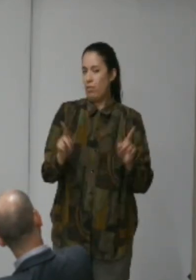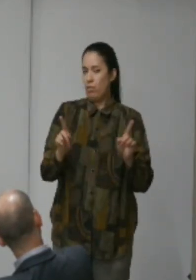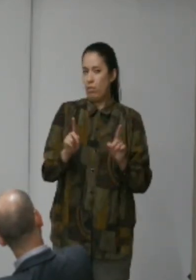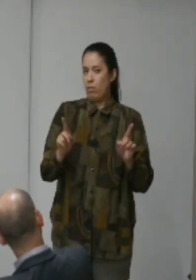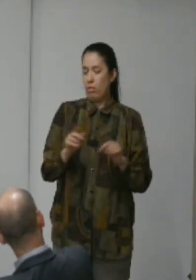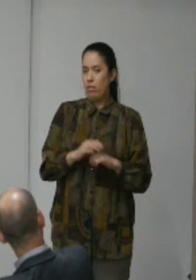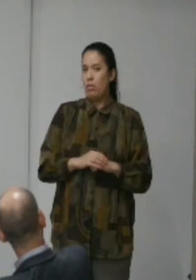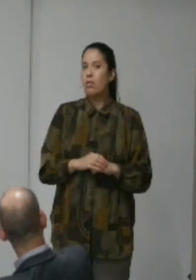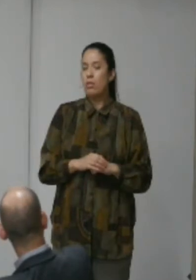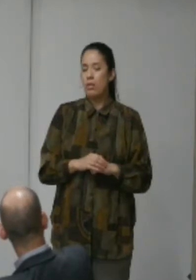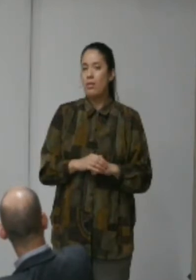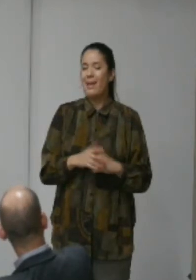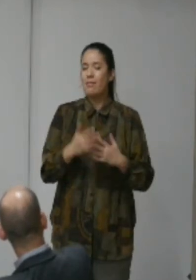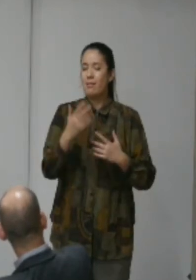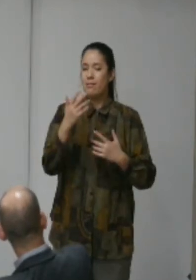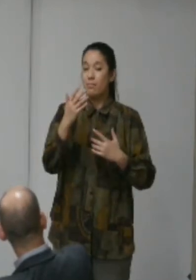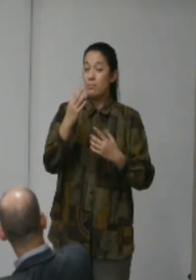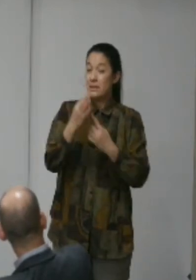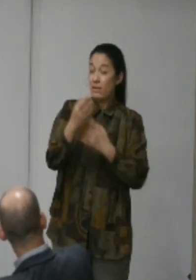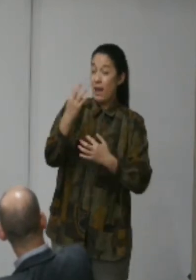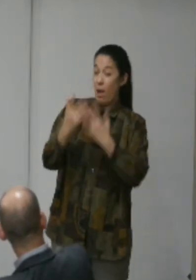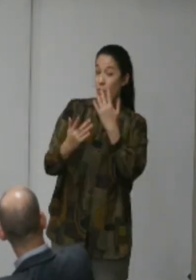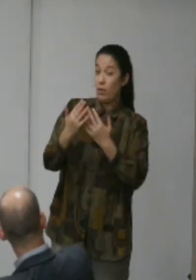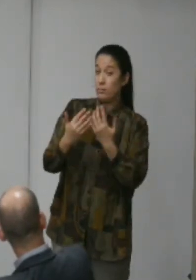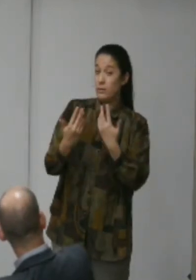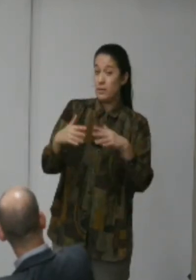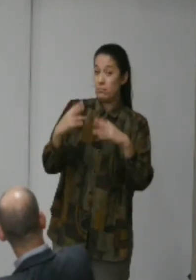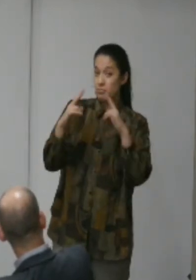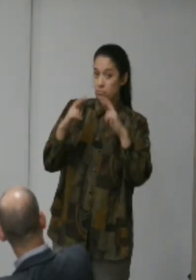newborns and parents,